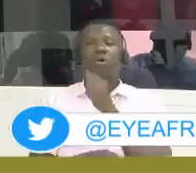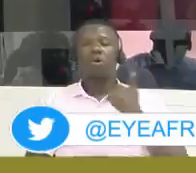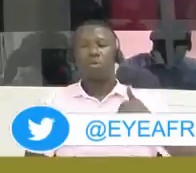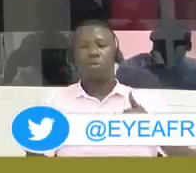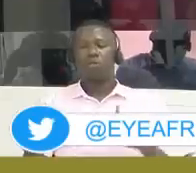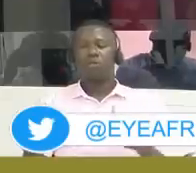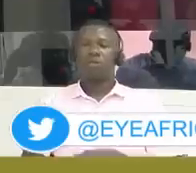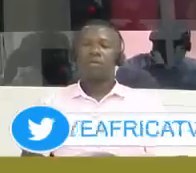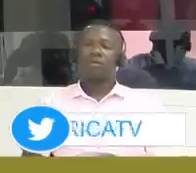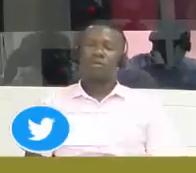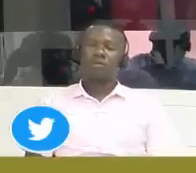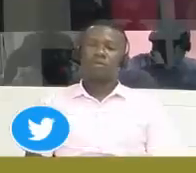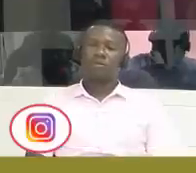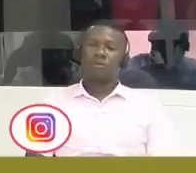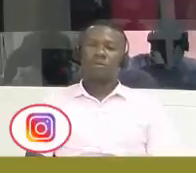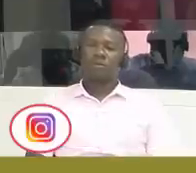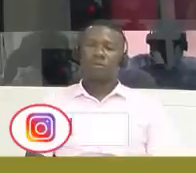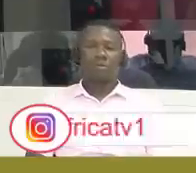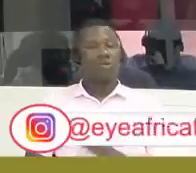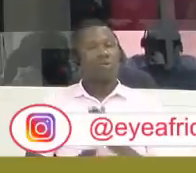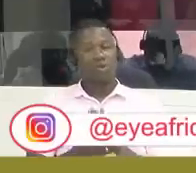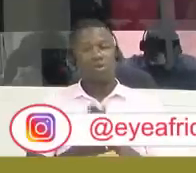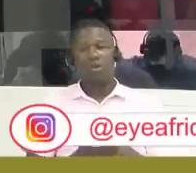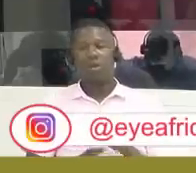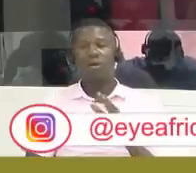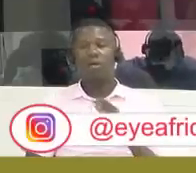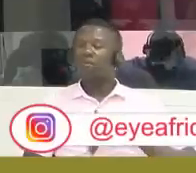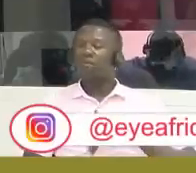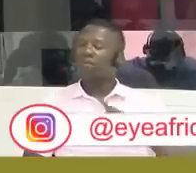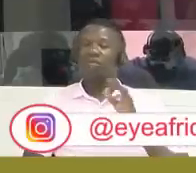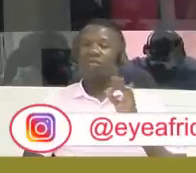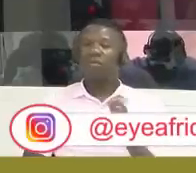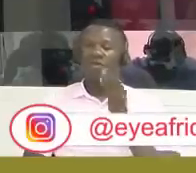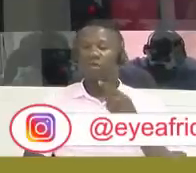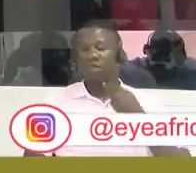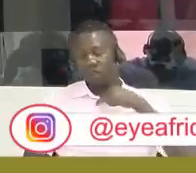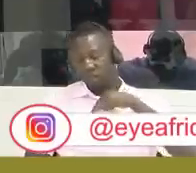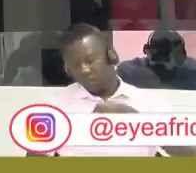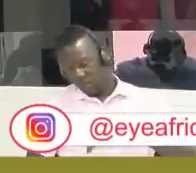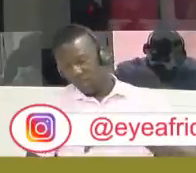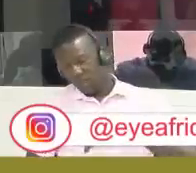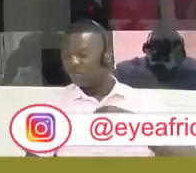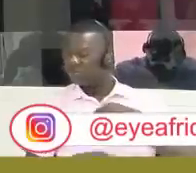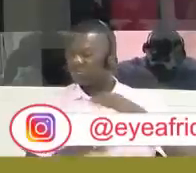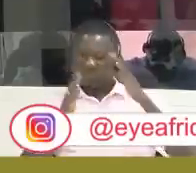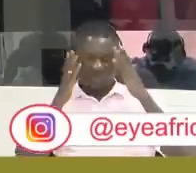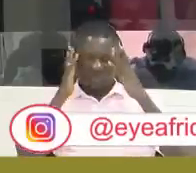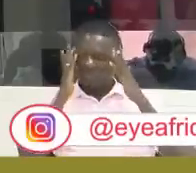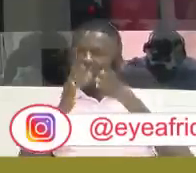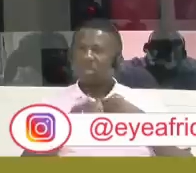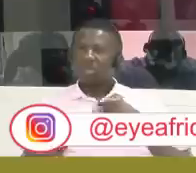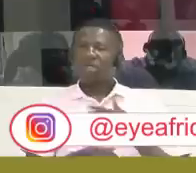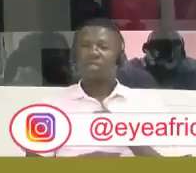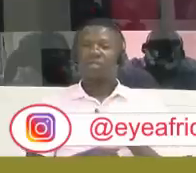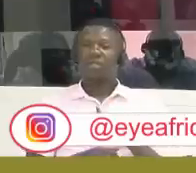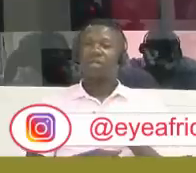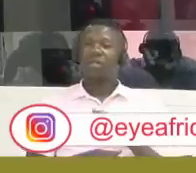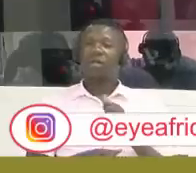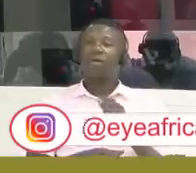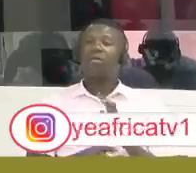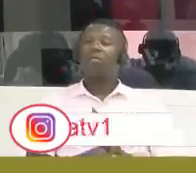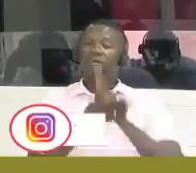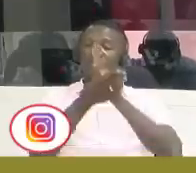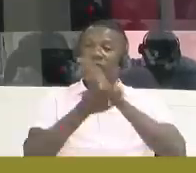Well, I felt very sad and devastated because as a humanitarian worker who